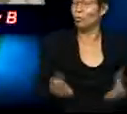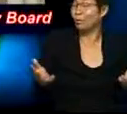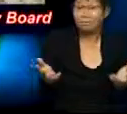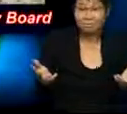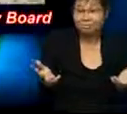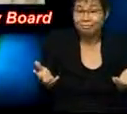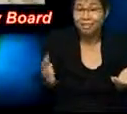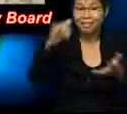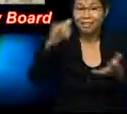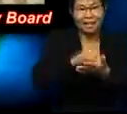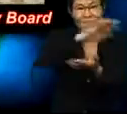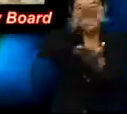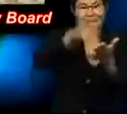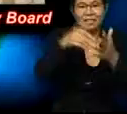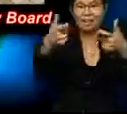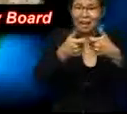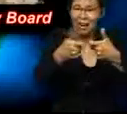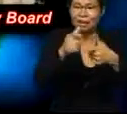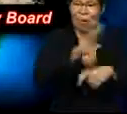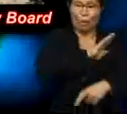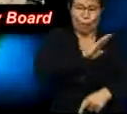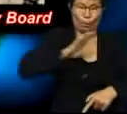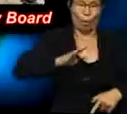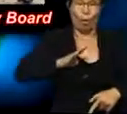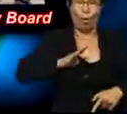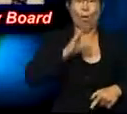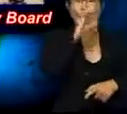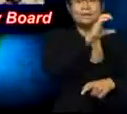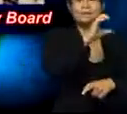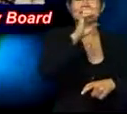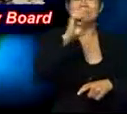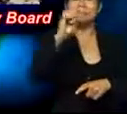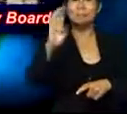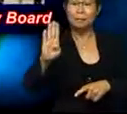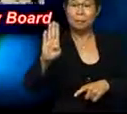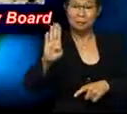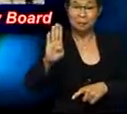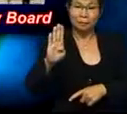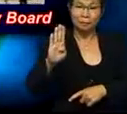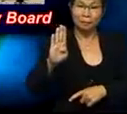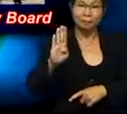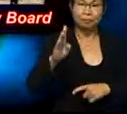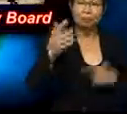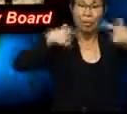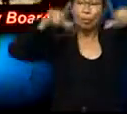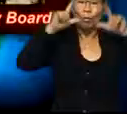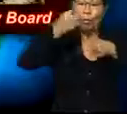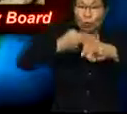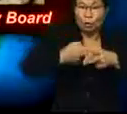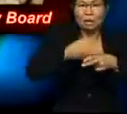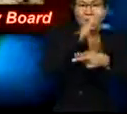Well, the Central Electricity Board of the Federation of Malaya, popularly known as